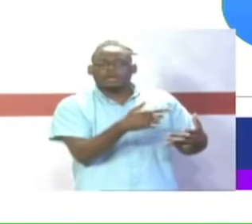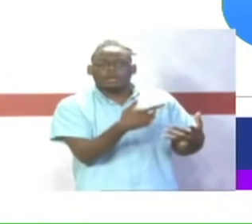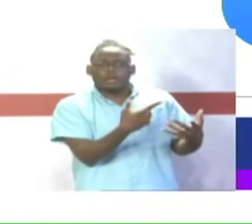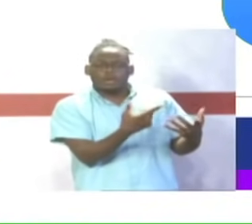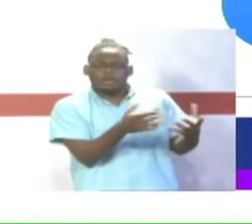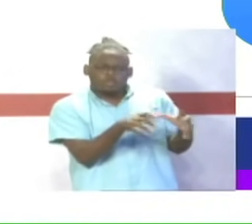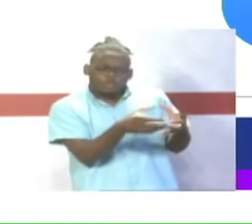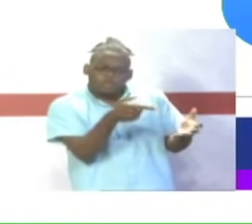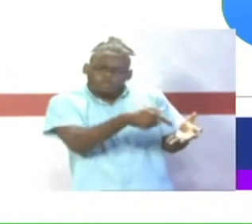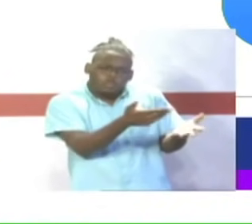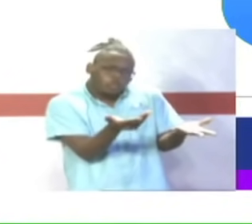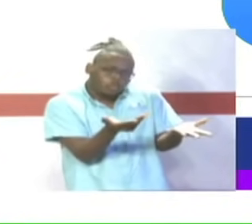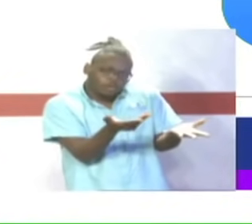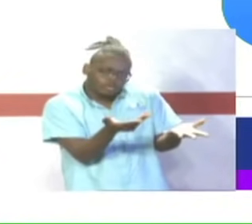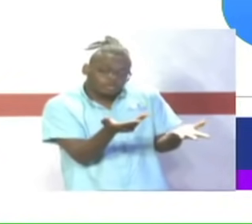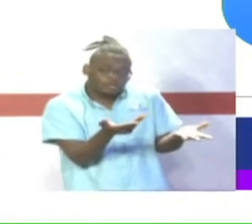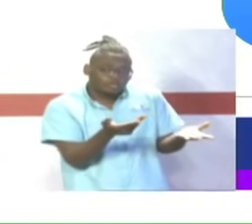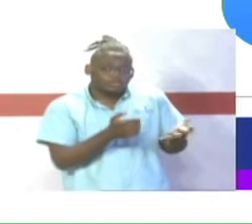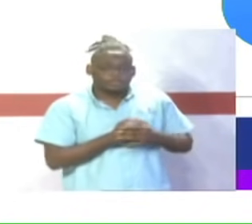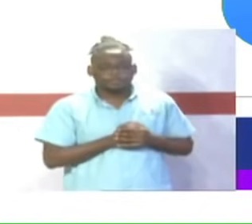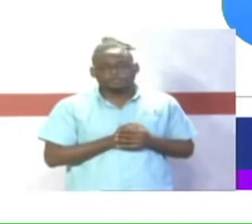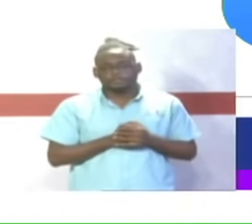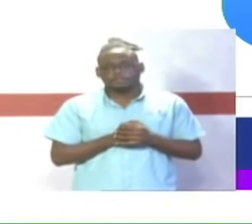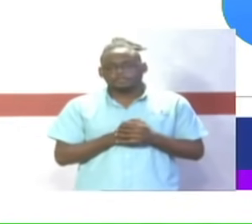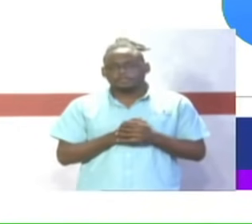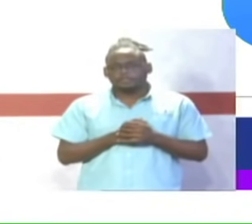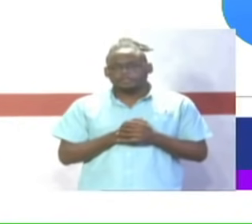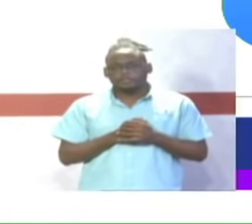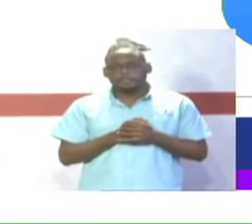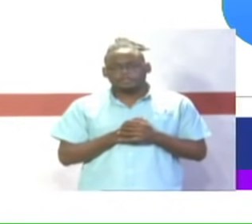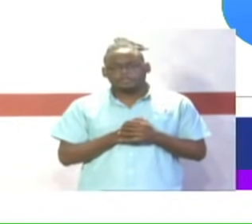but into any of the other categories, what happens with